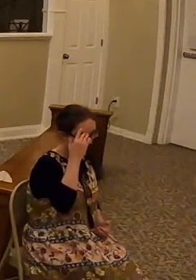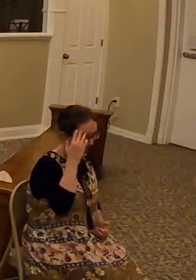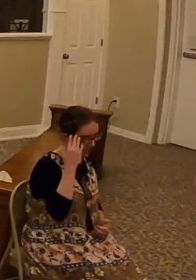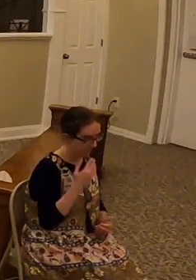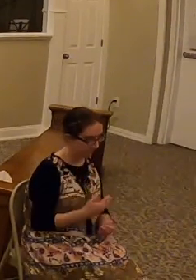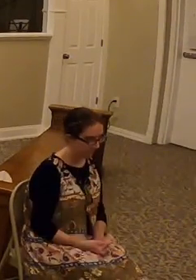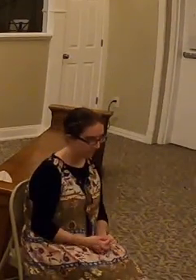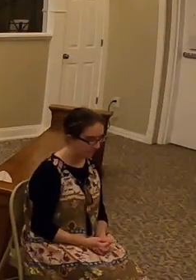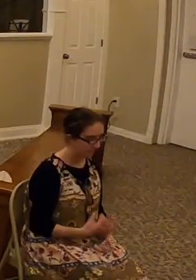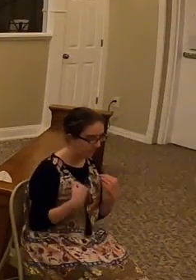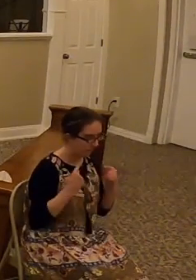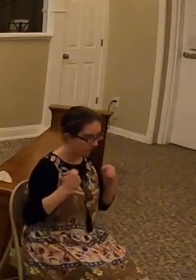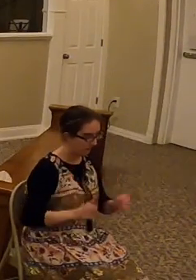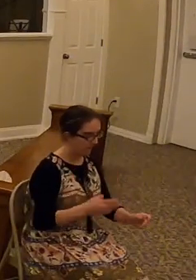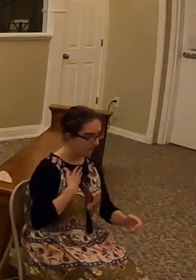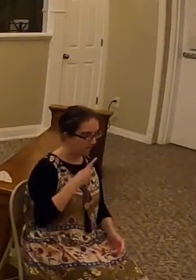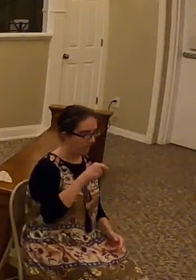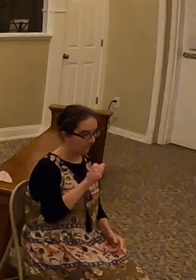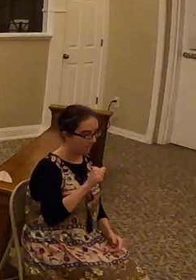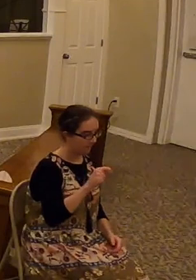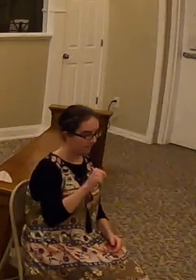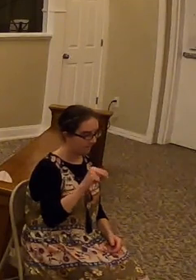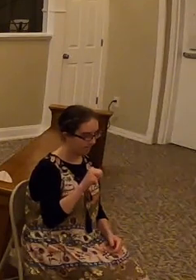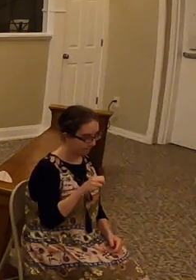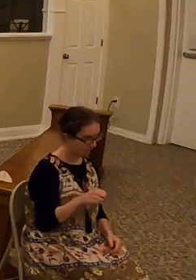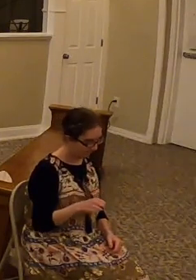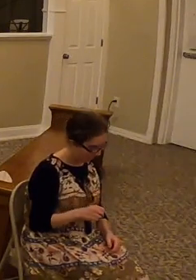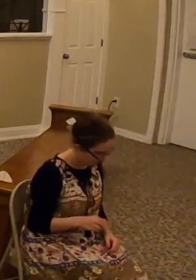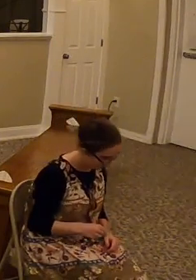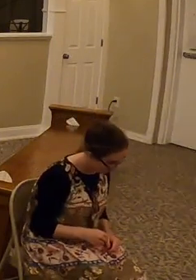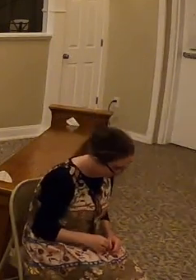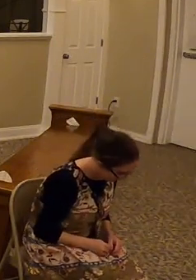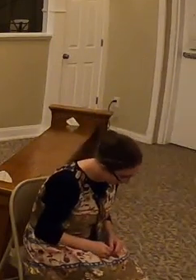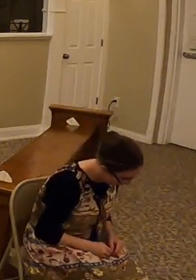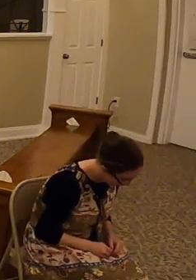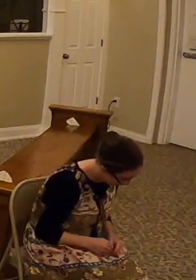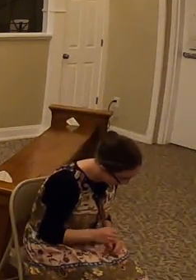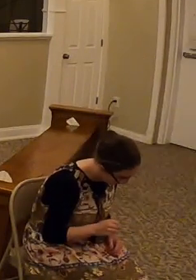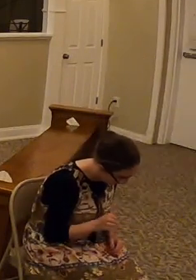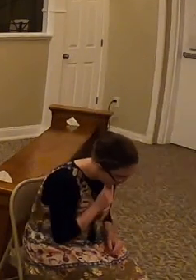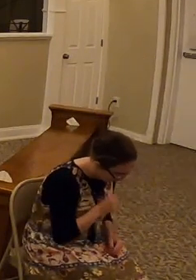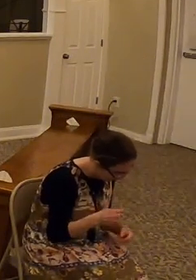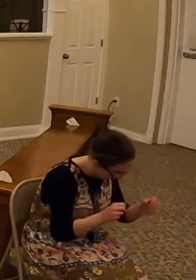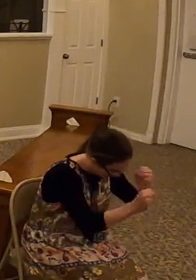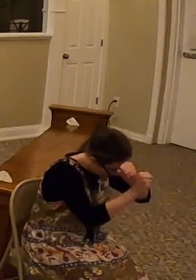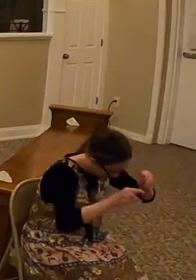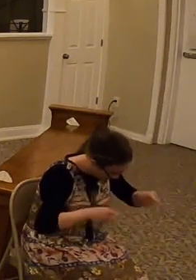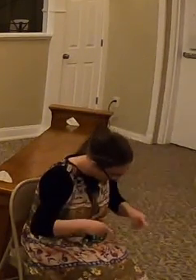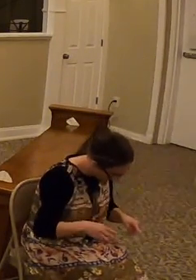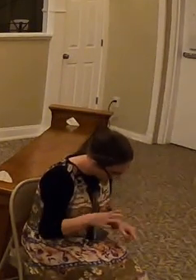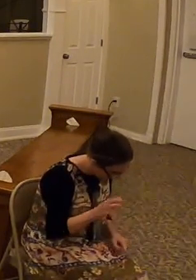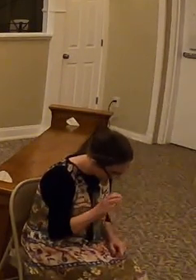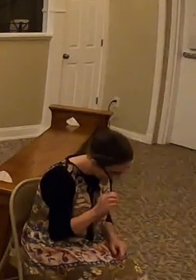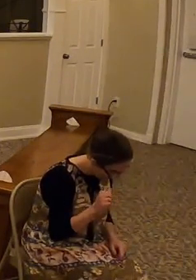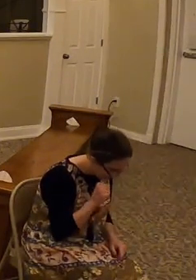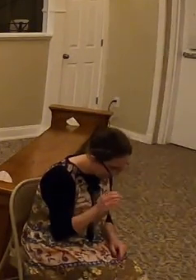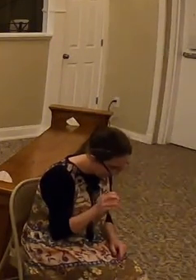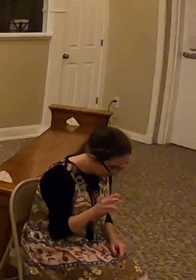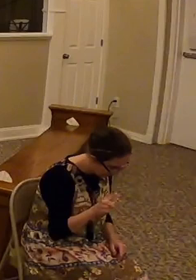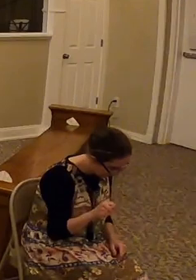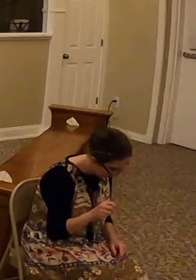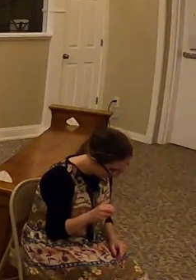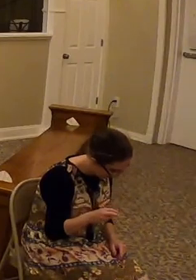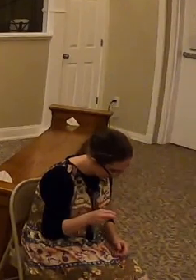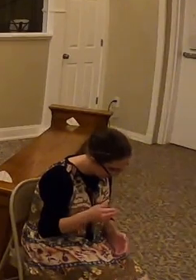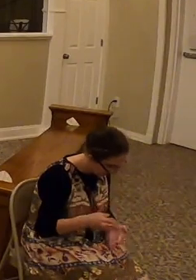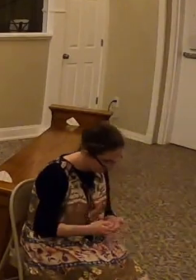Amen. That have tried my patience. Not a brawler. I don't get out and brawl with folks. And I'm not covetous. You know, you get a